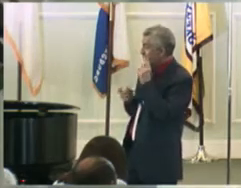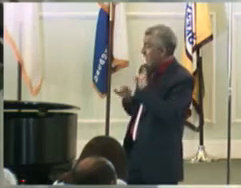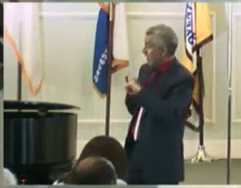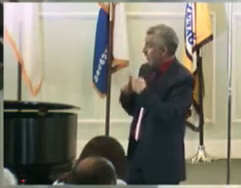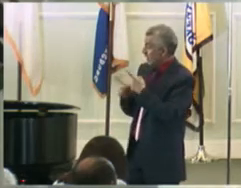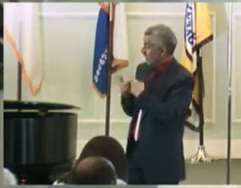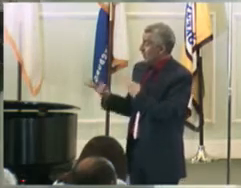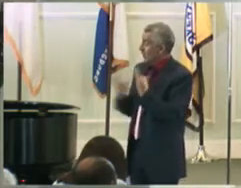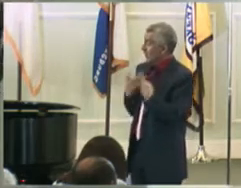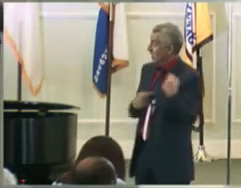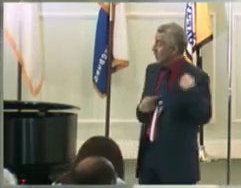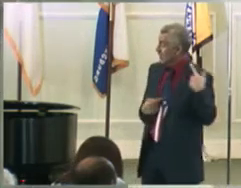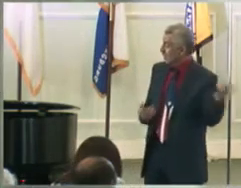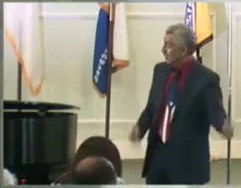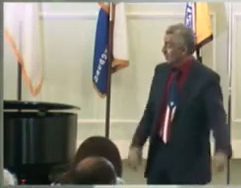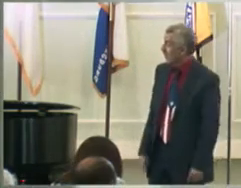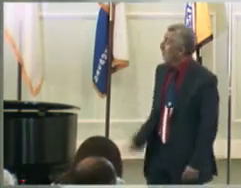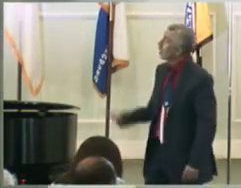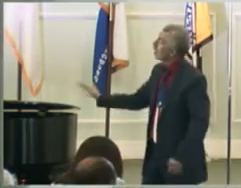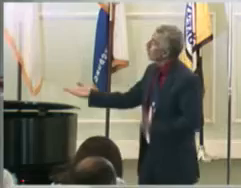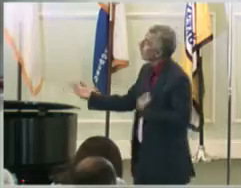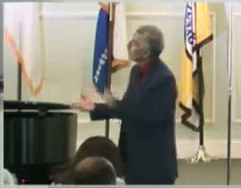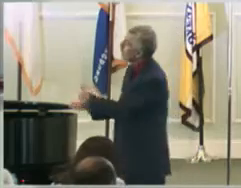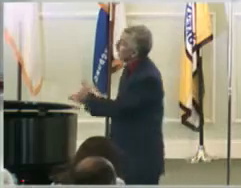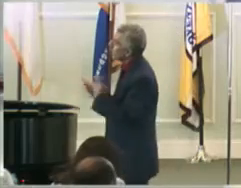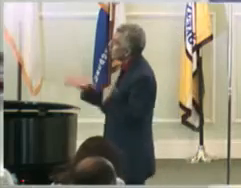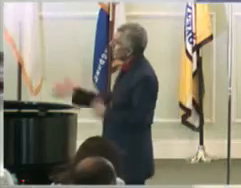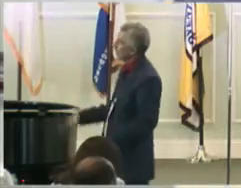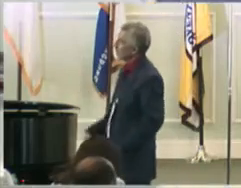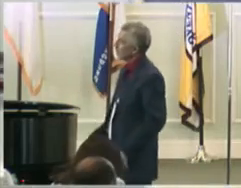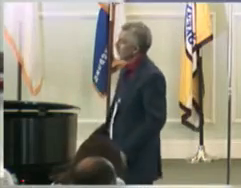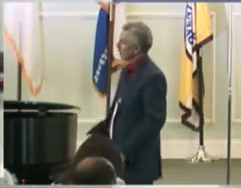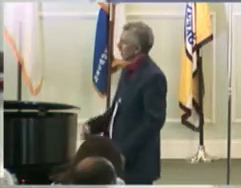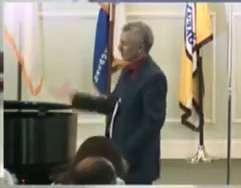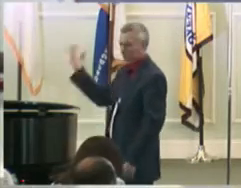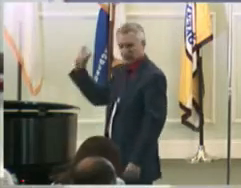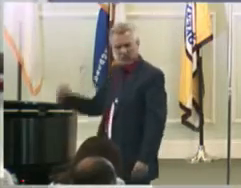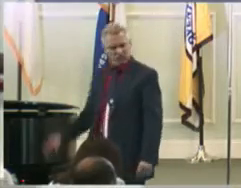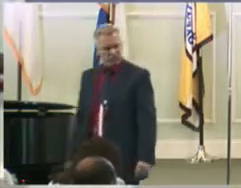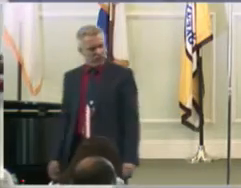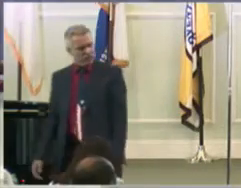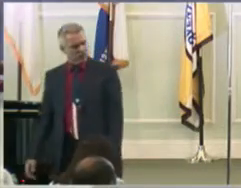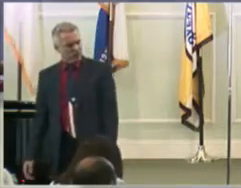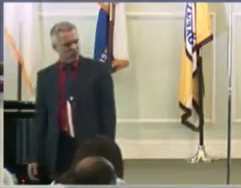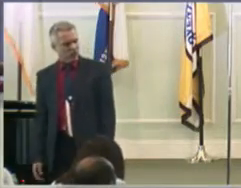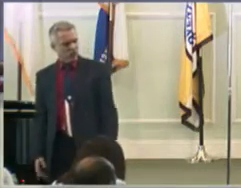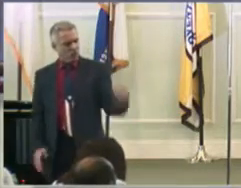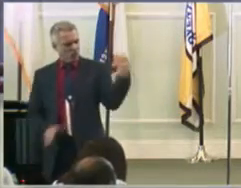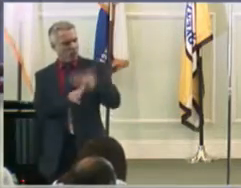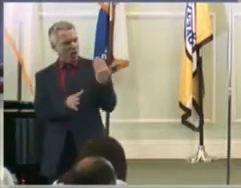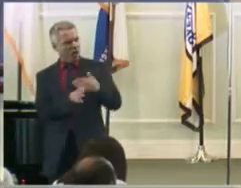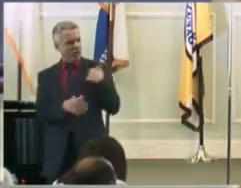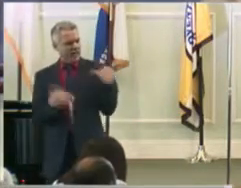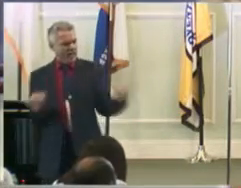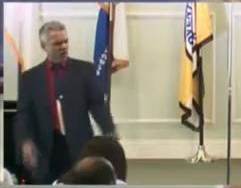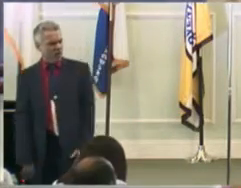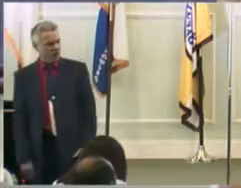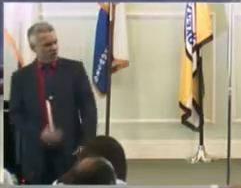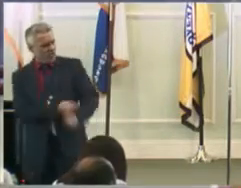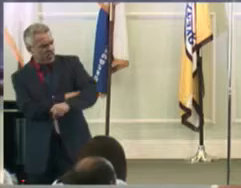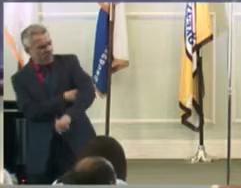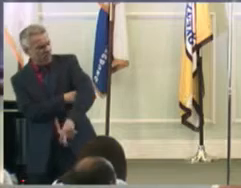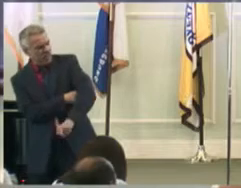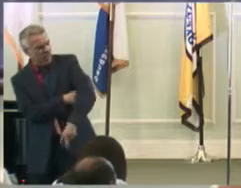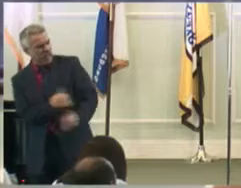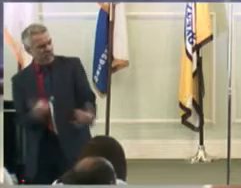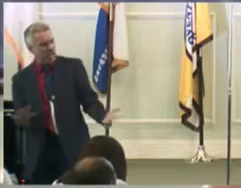not. The door is now shut, and my children are with me in bed. I cannot rise and give thee. I say unto you,